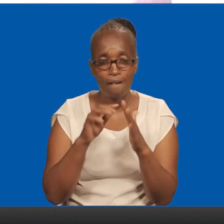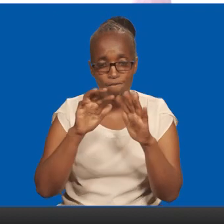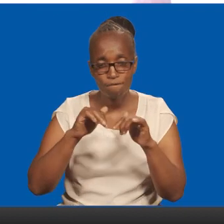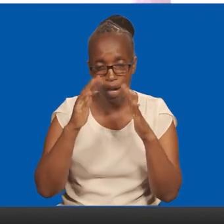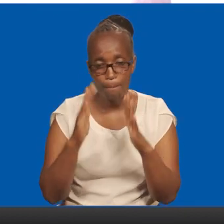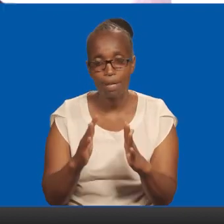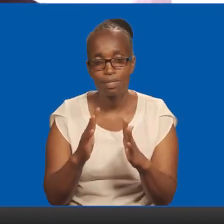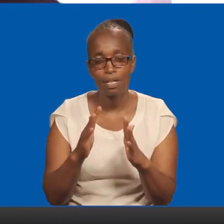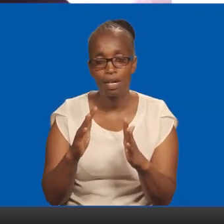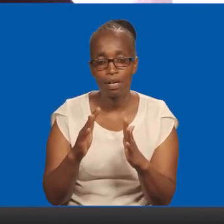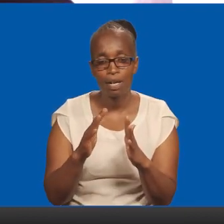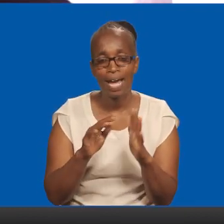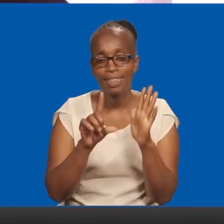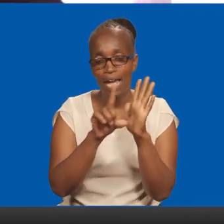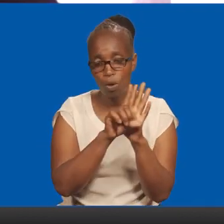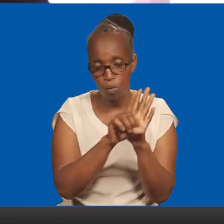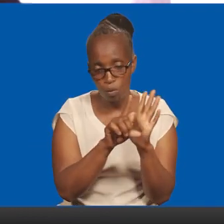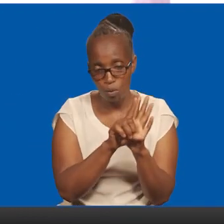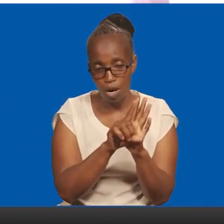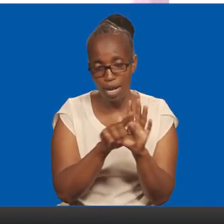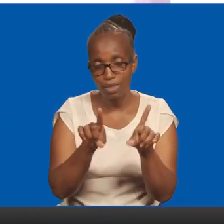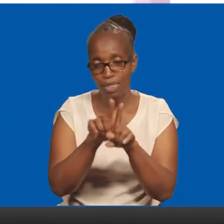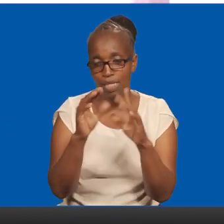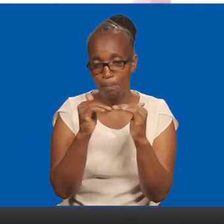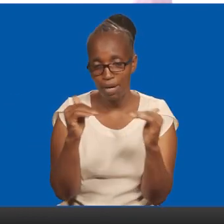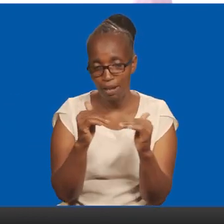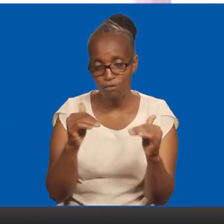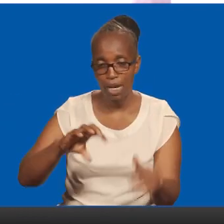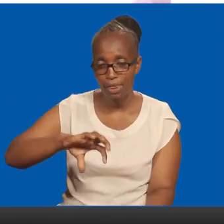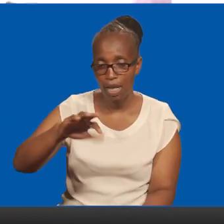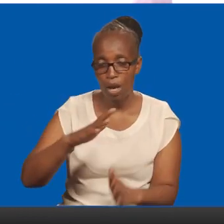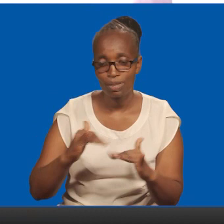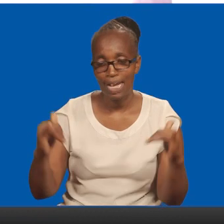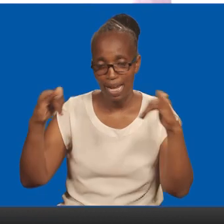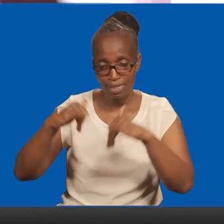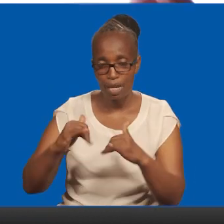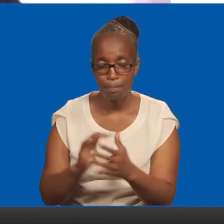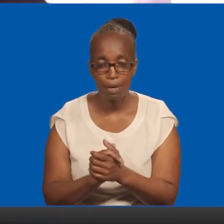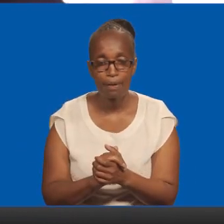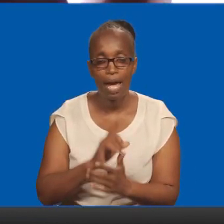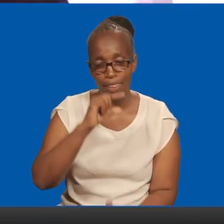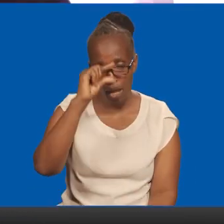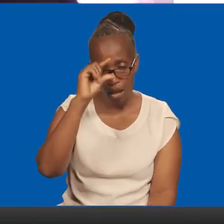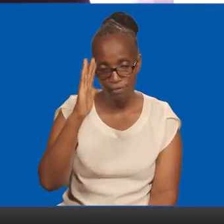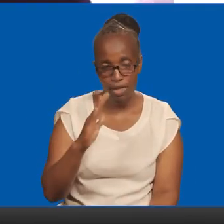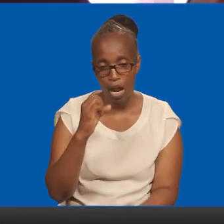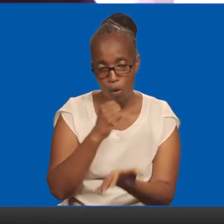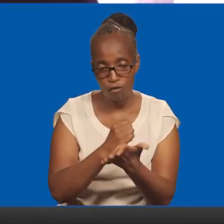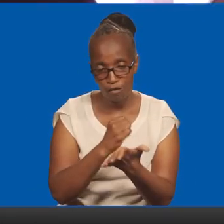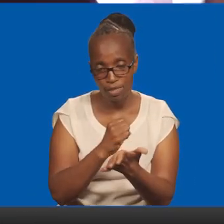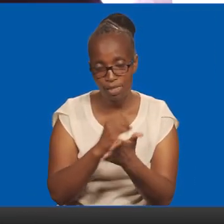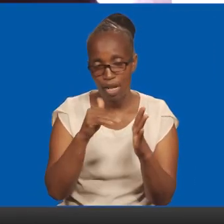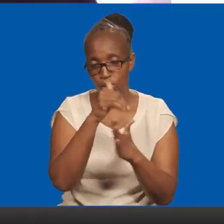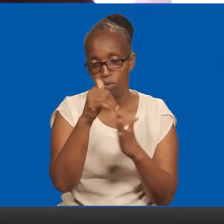the legislature at that level is the county assembly, isn't it so? The governor's office and all those who are